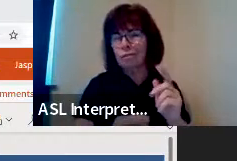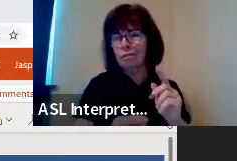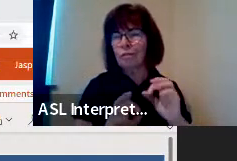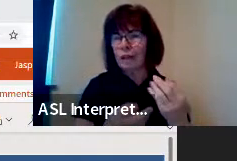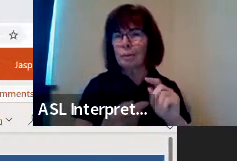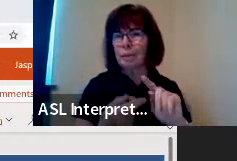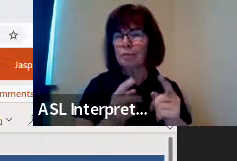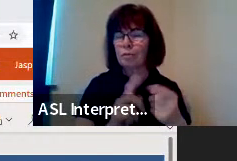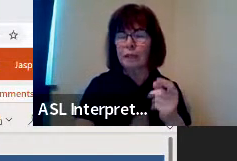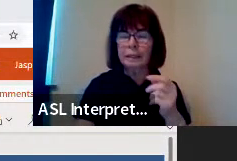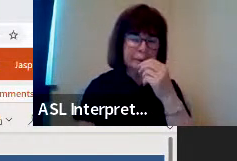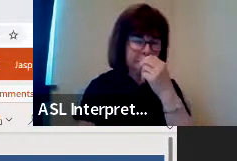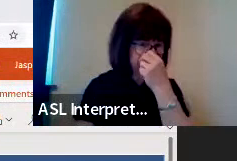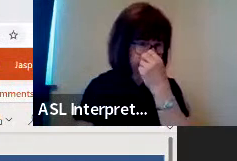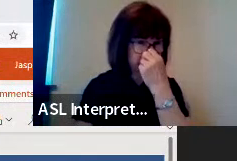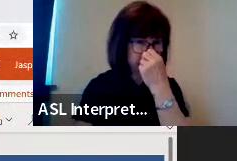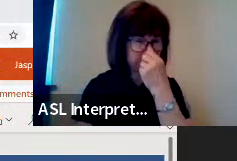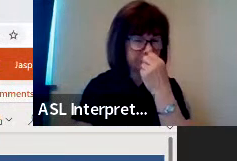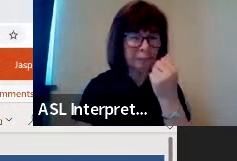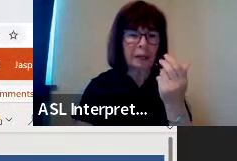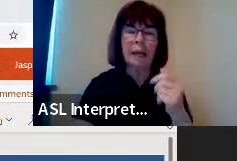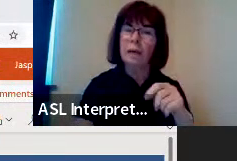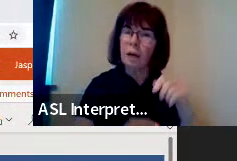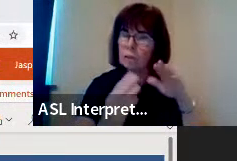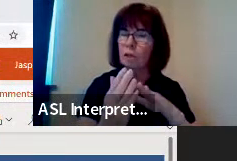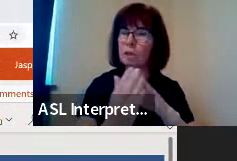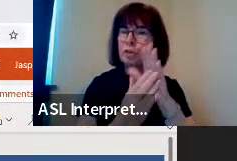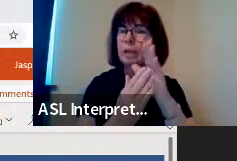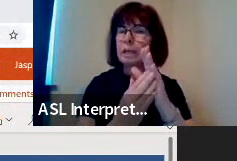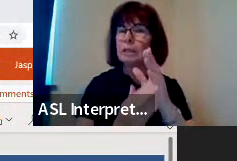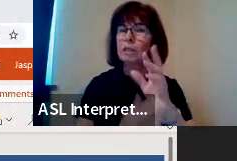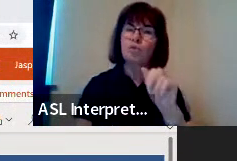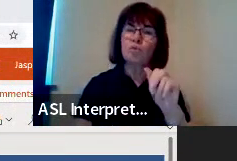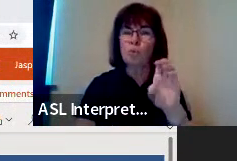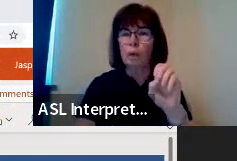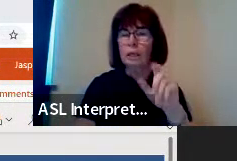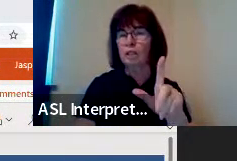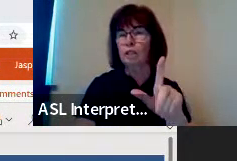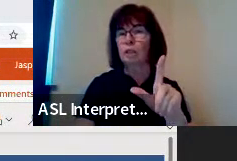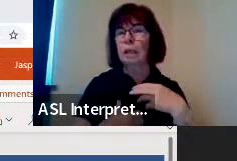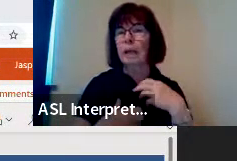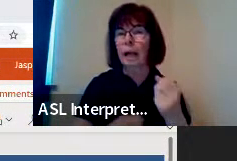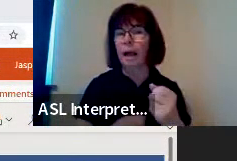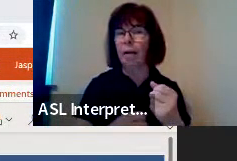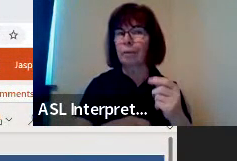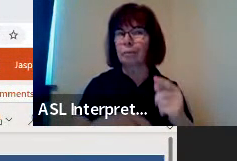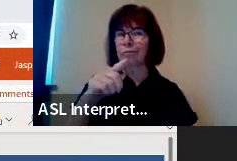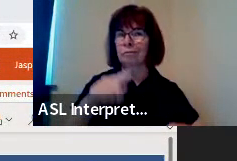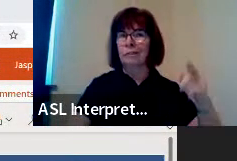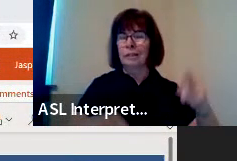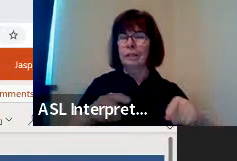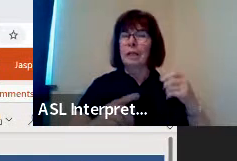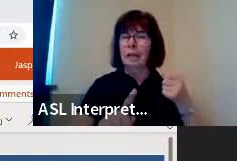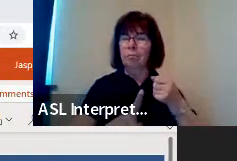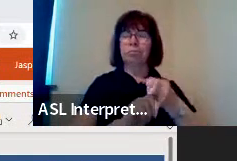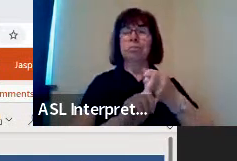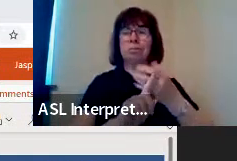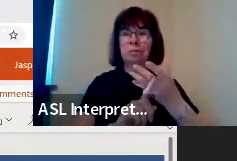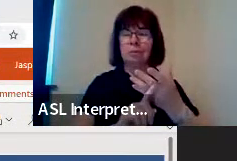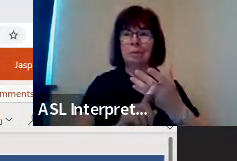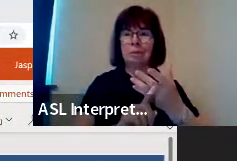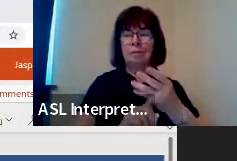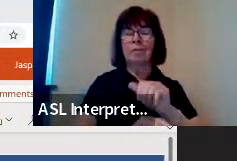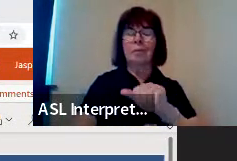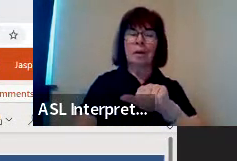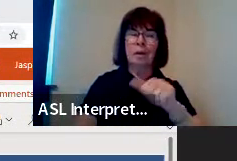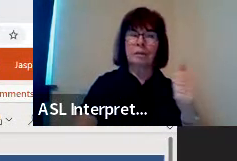address the racial and ethnic health disparities that we know have impacted different communities,